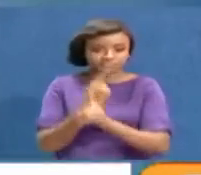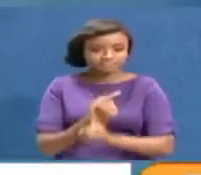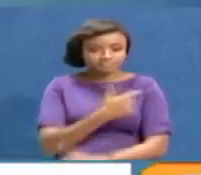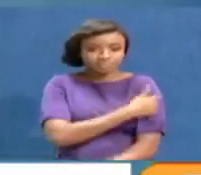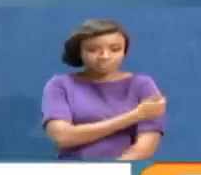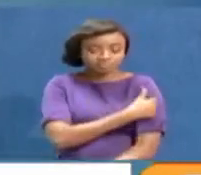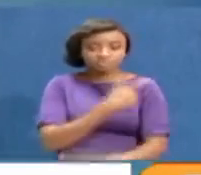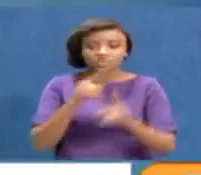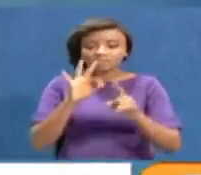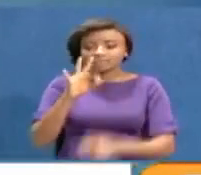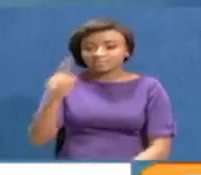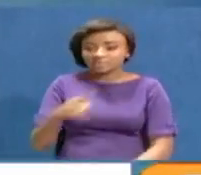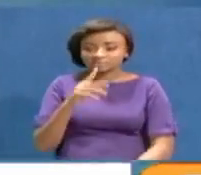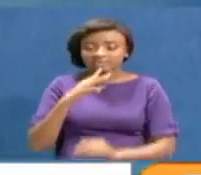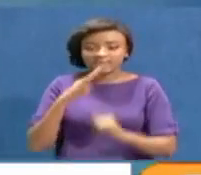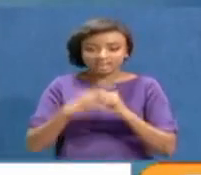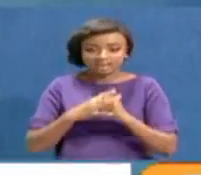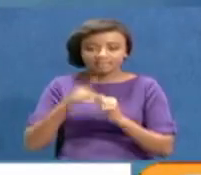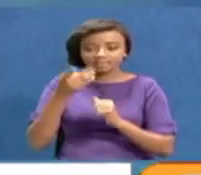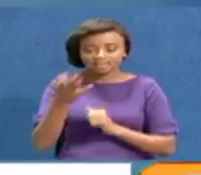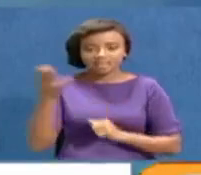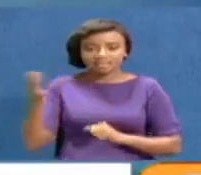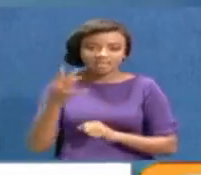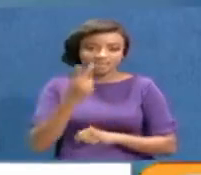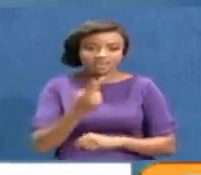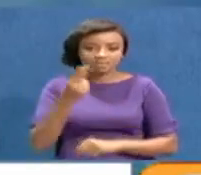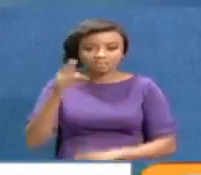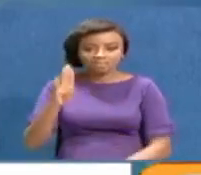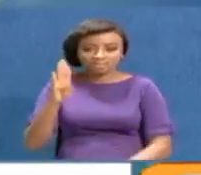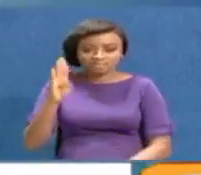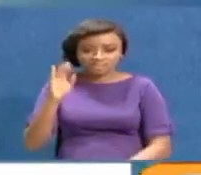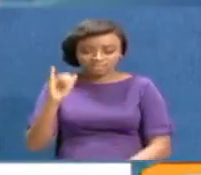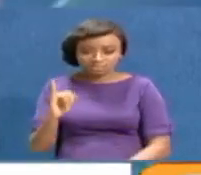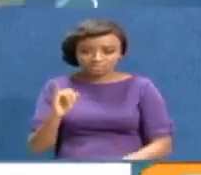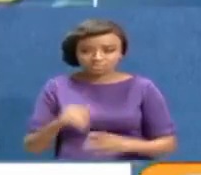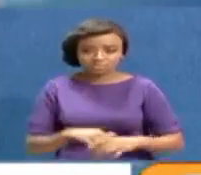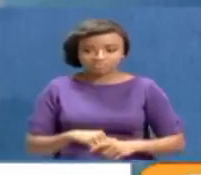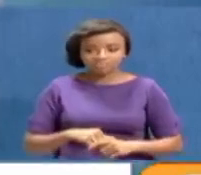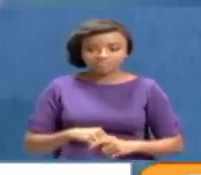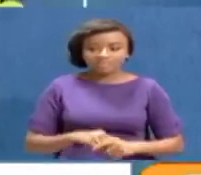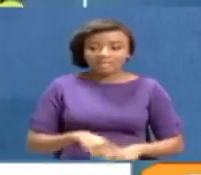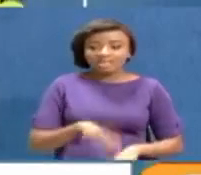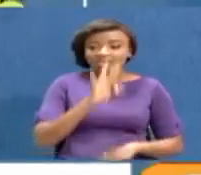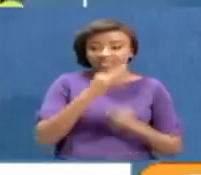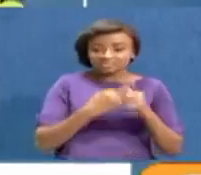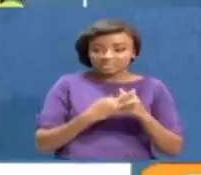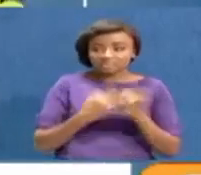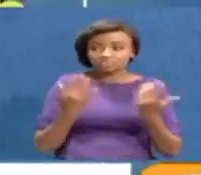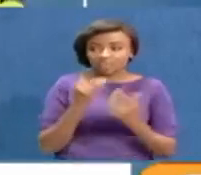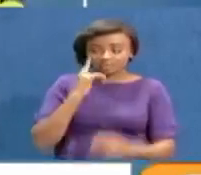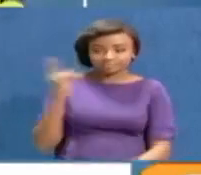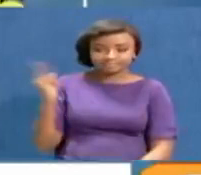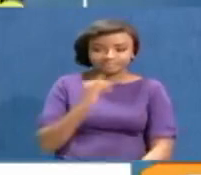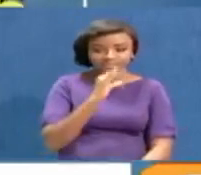and 3,961 are in home-based isolation. 38 patients are in ICU. The Moi Teaching and